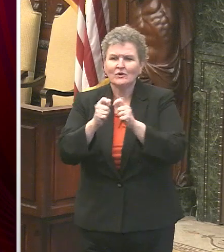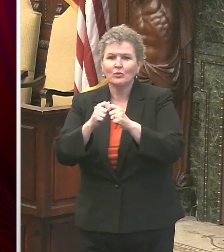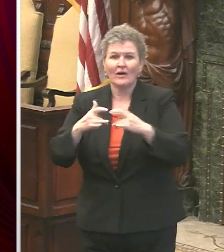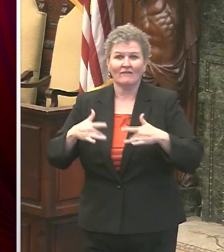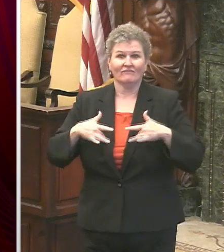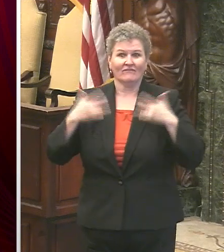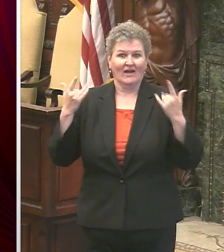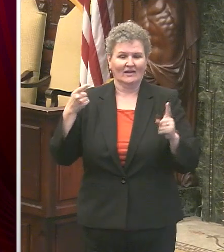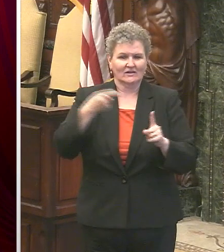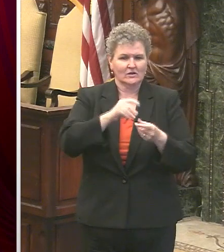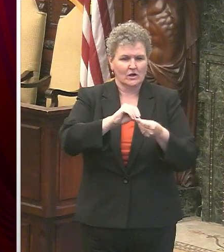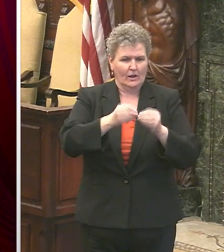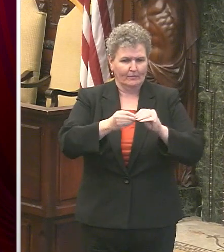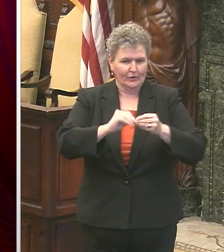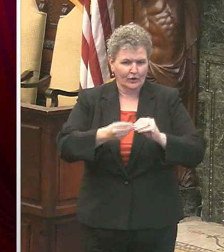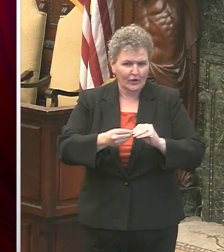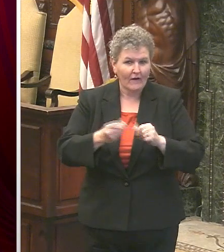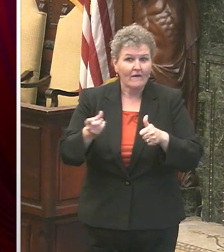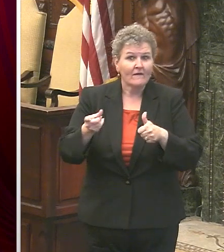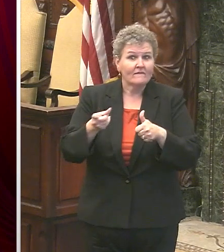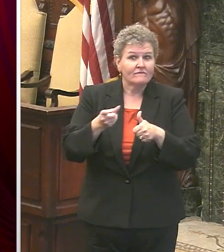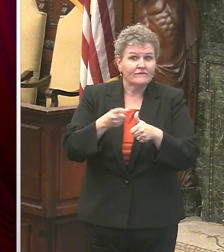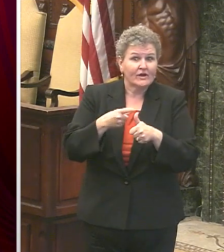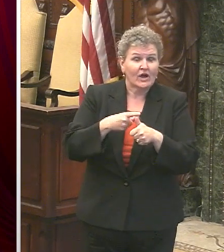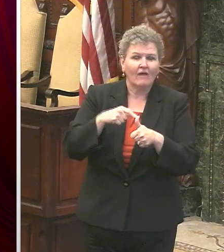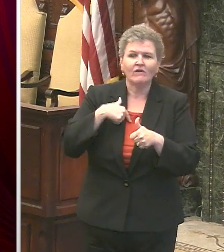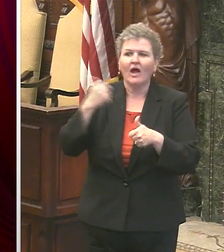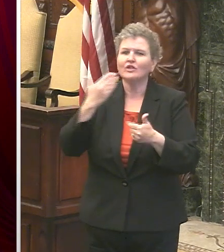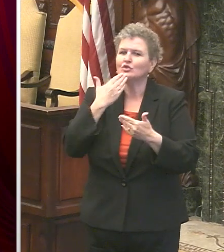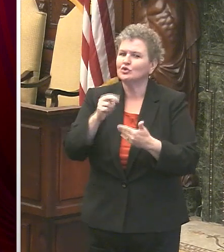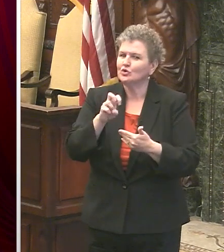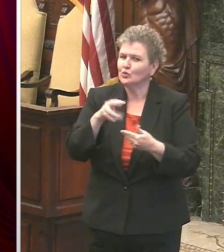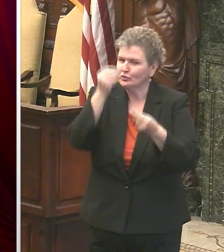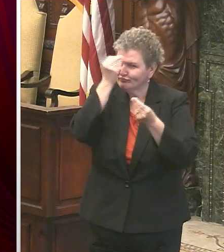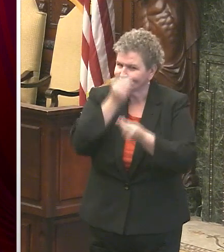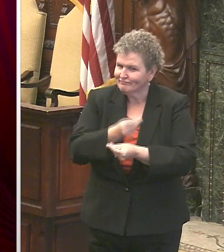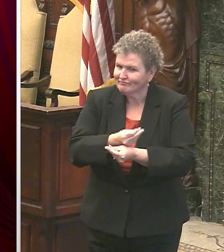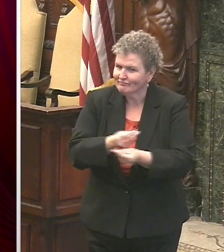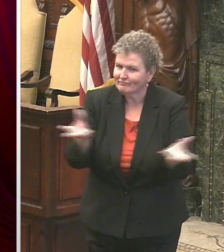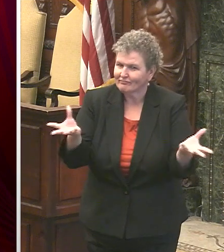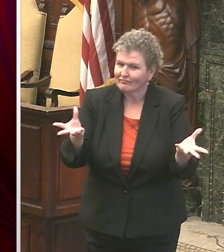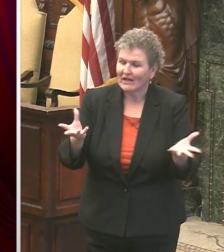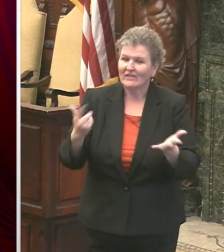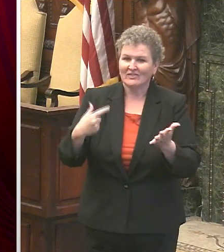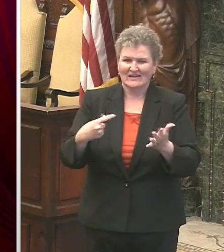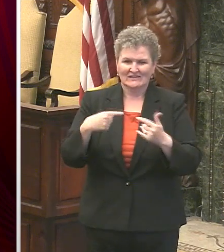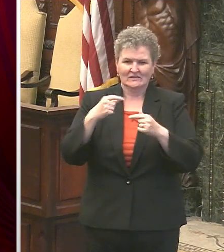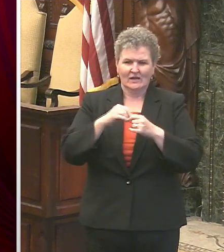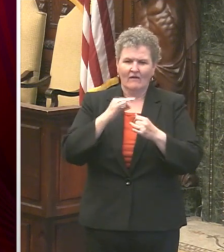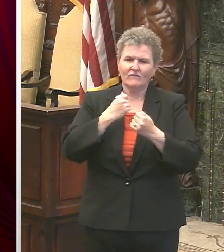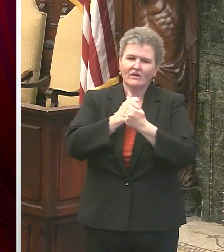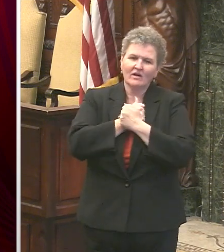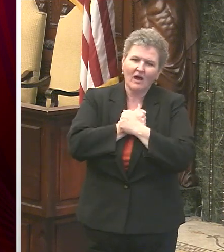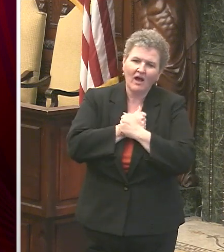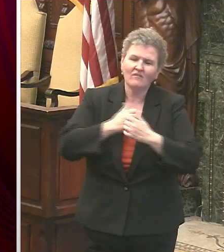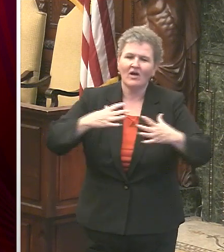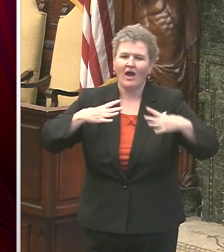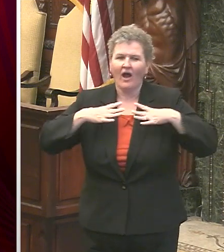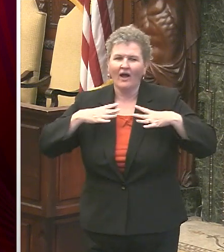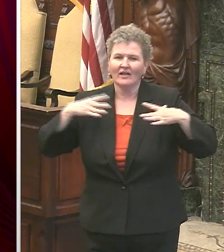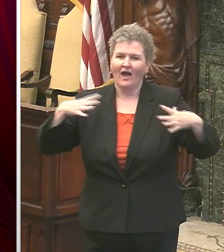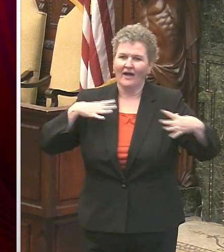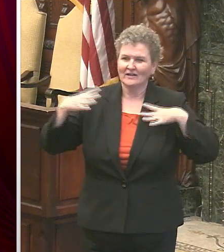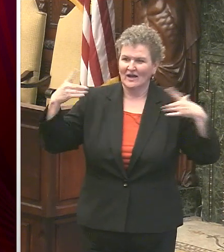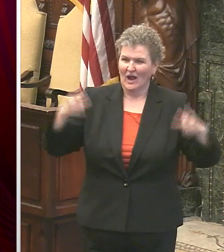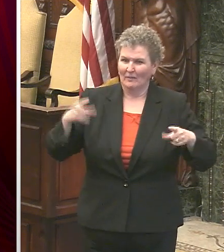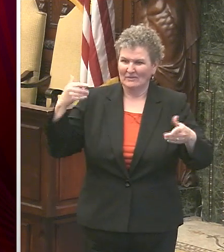turn things over, I had some other good news to share with all of you. This time of year, plans for the beloved holiday festival that take place throughout